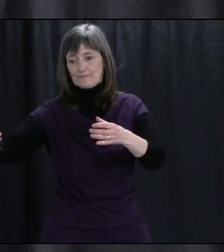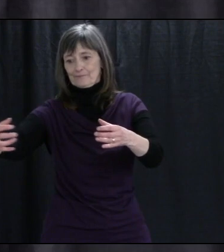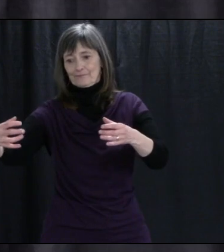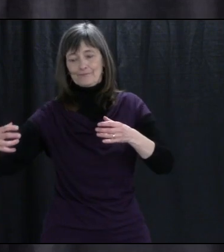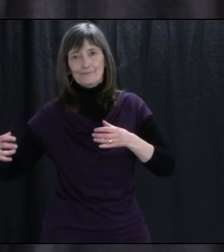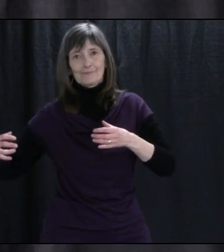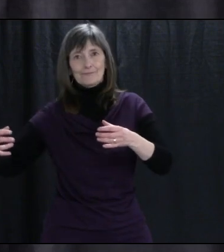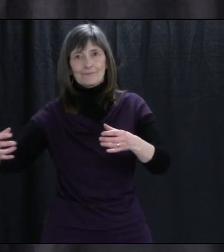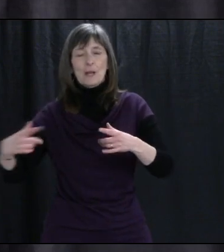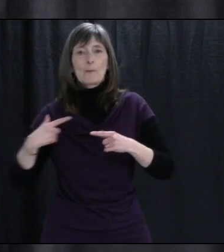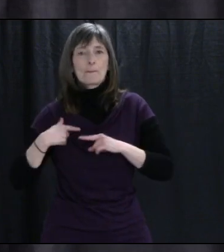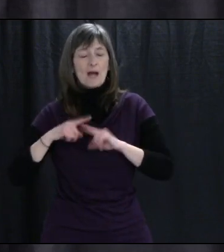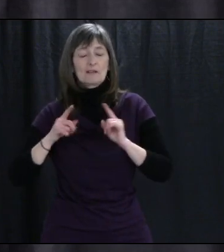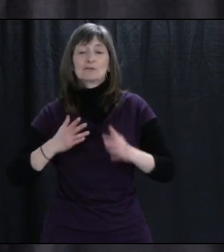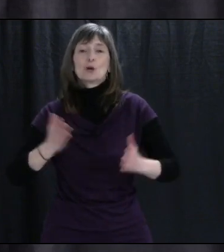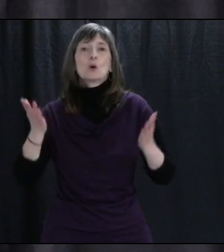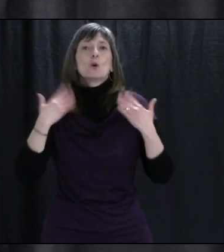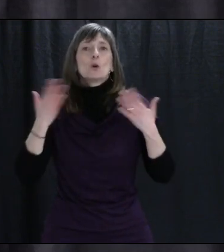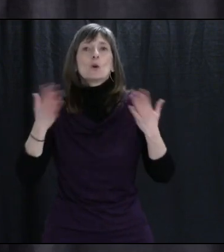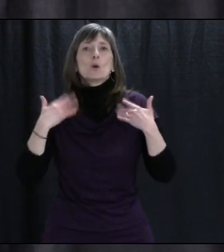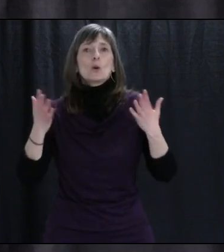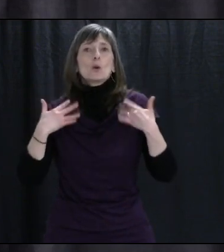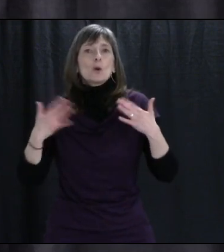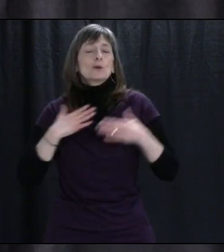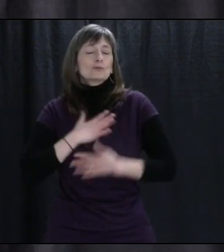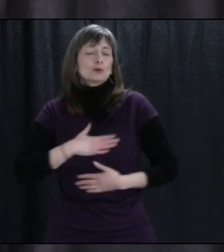enjoy the fresh air that way.